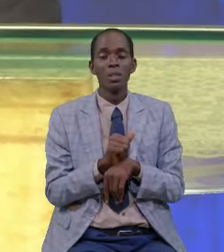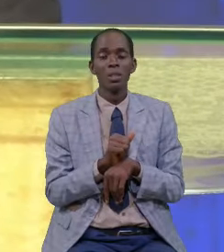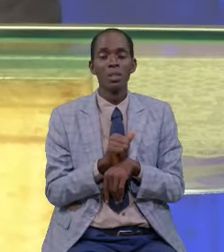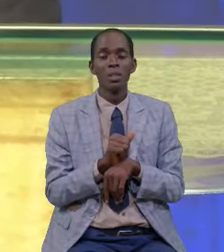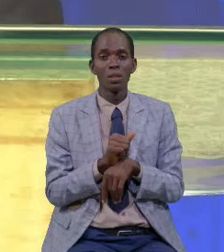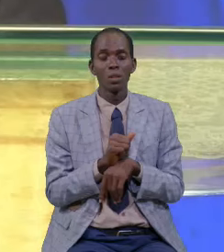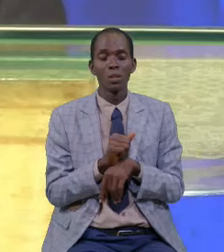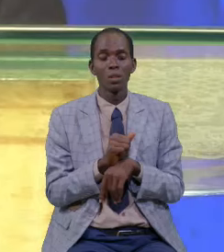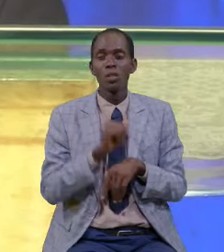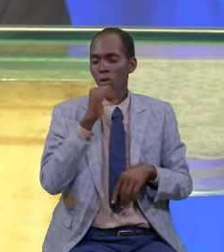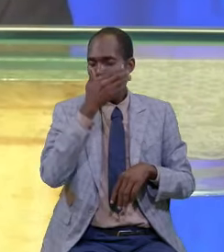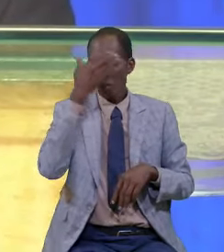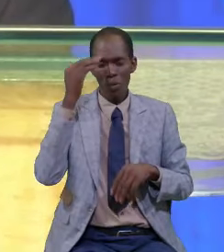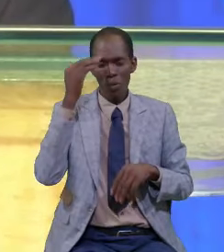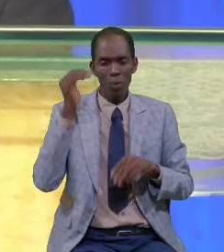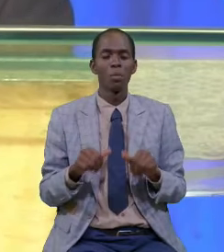Unforgettable.